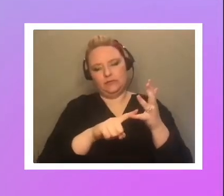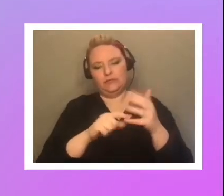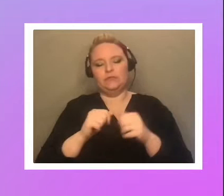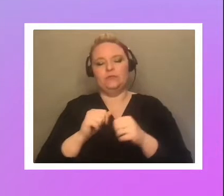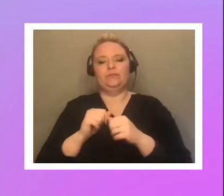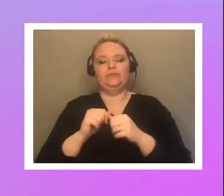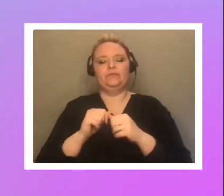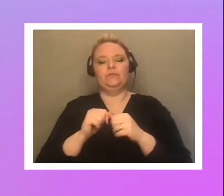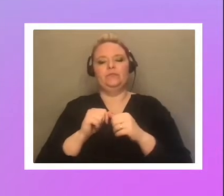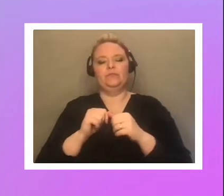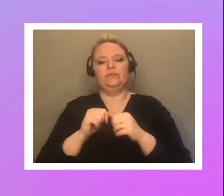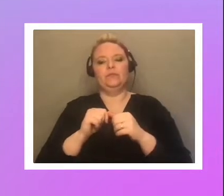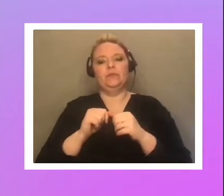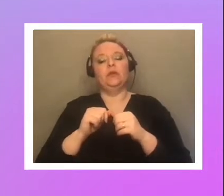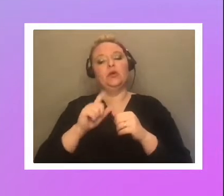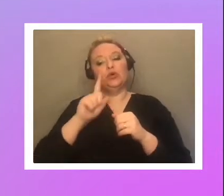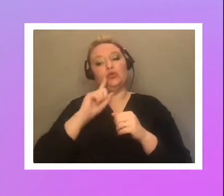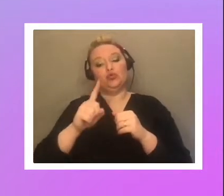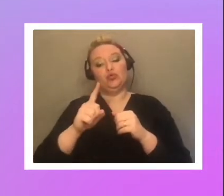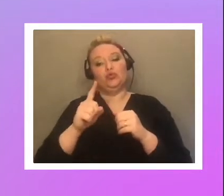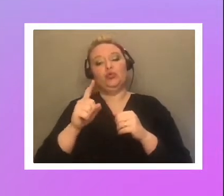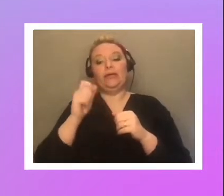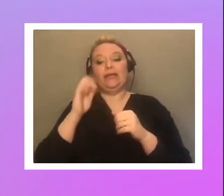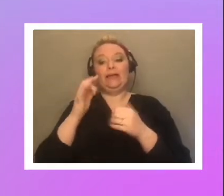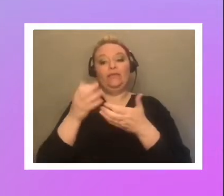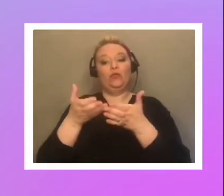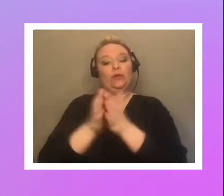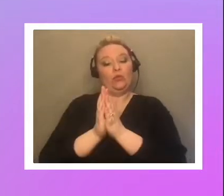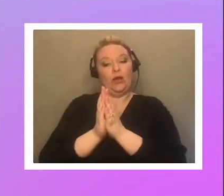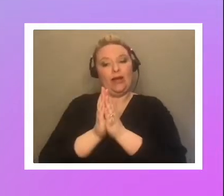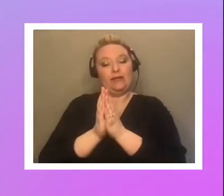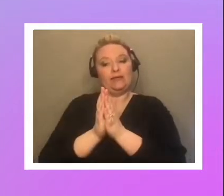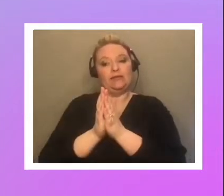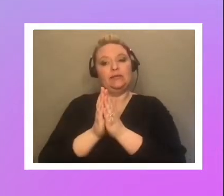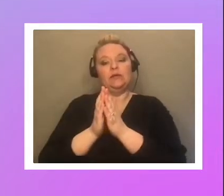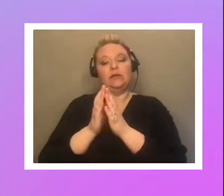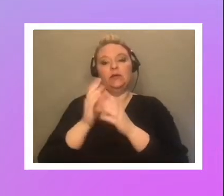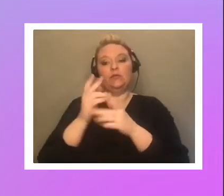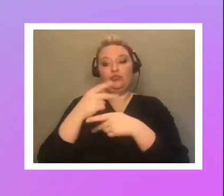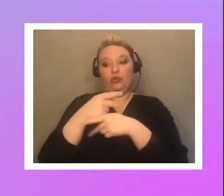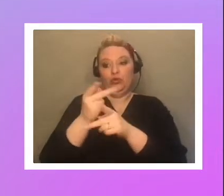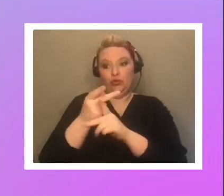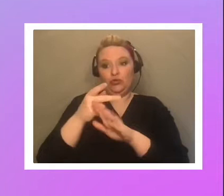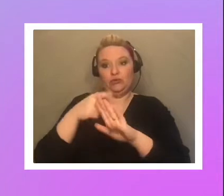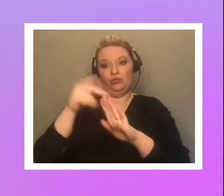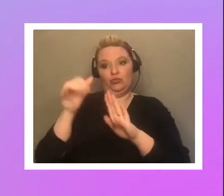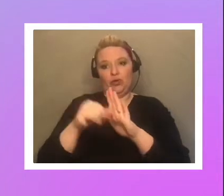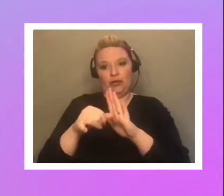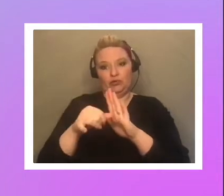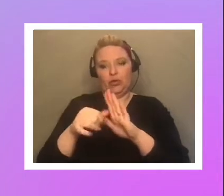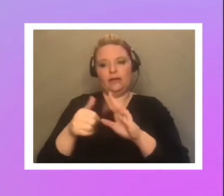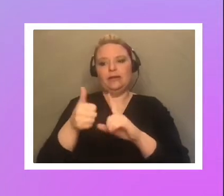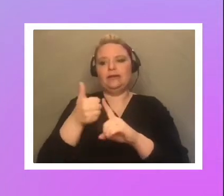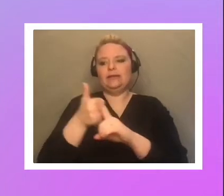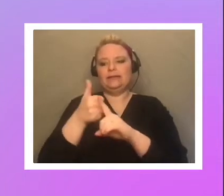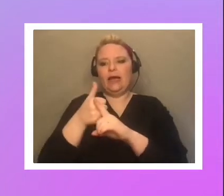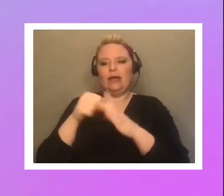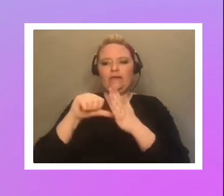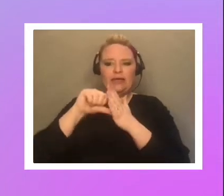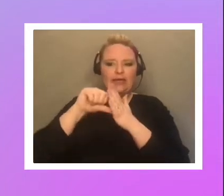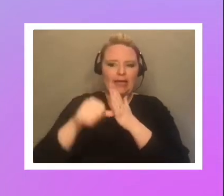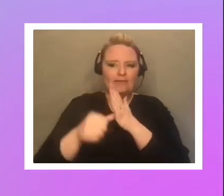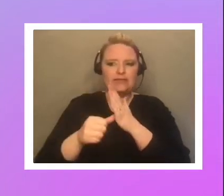it's especially true if they ask you to produce a project that emphasizes